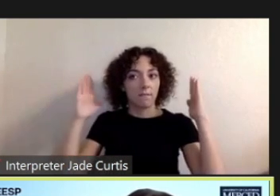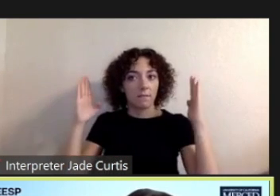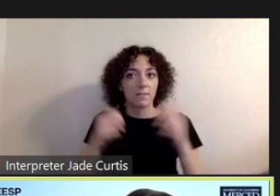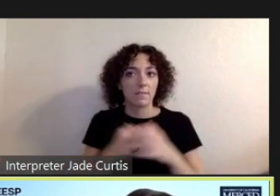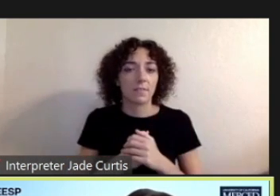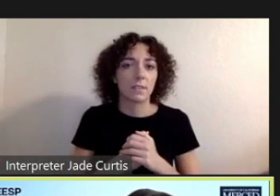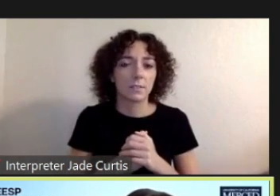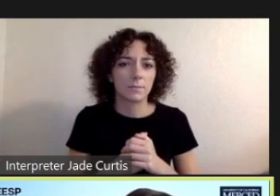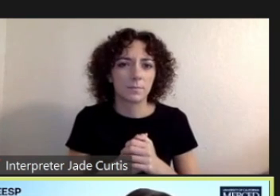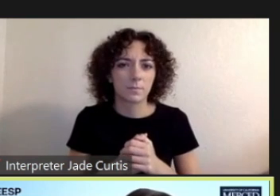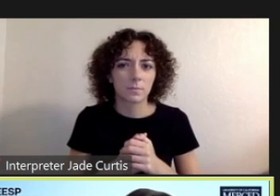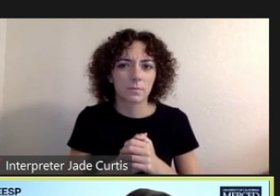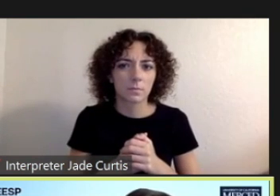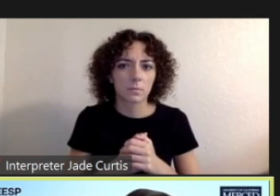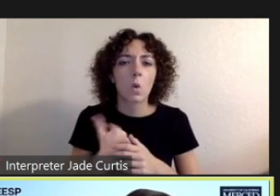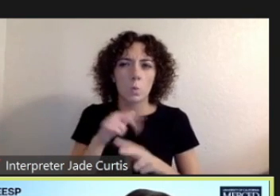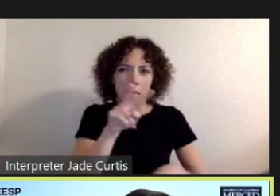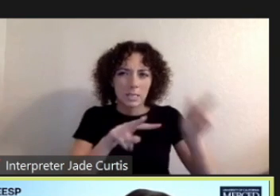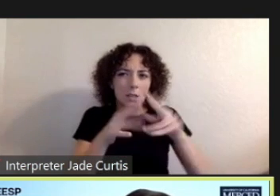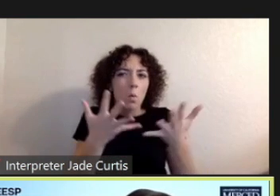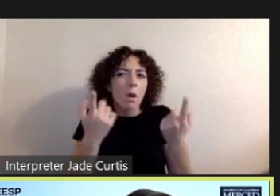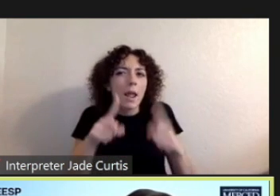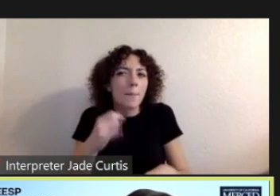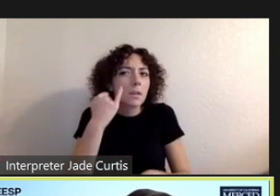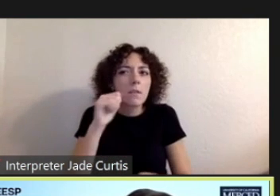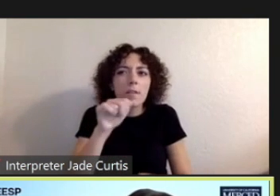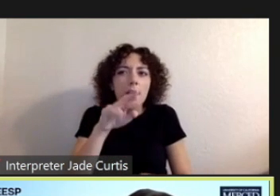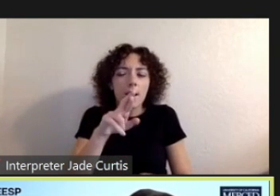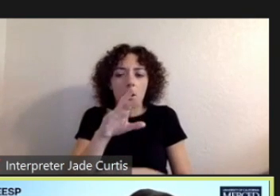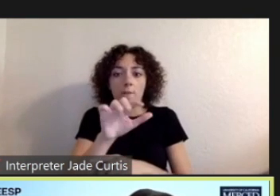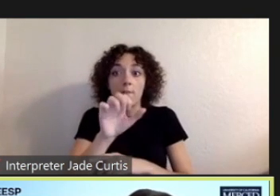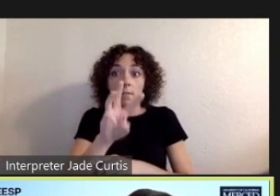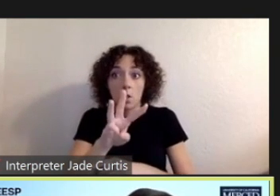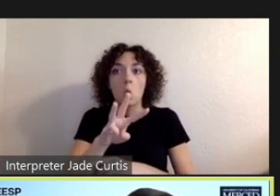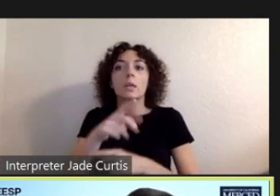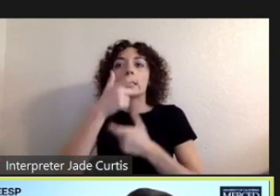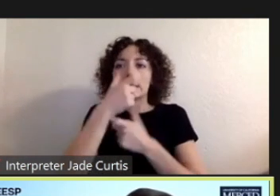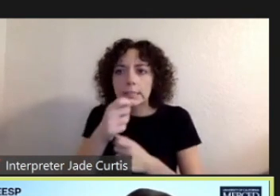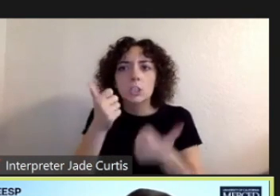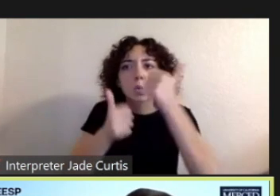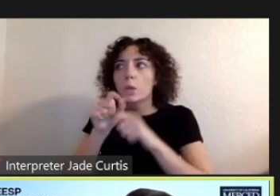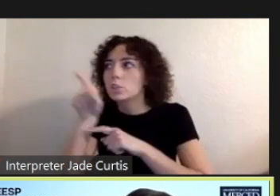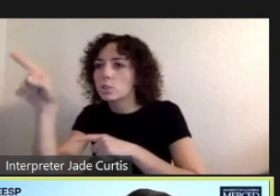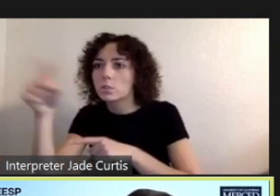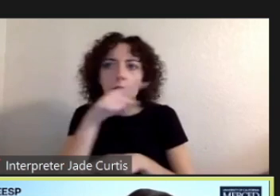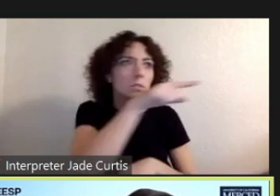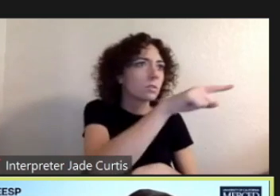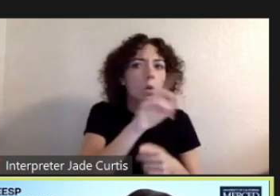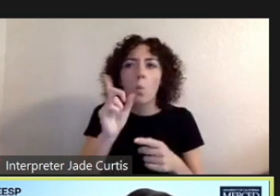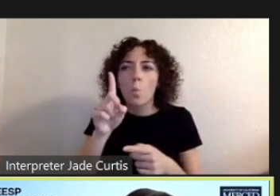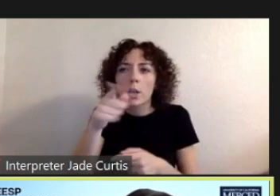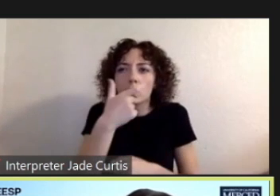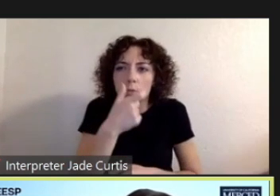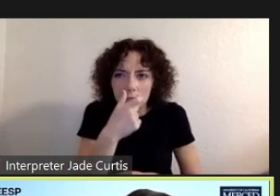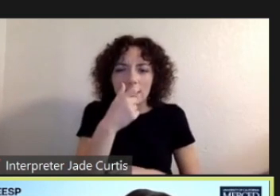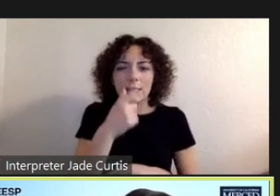So we assessed what would happen if airflow and sneeze direction were altered. So the red arrow